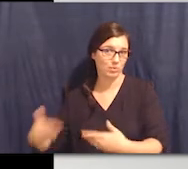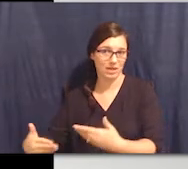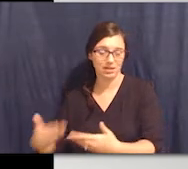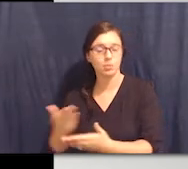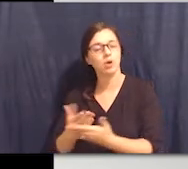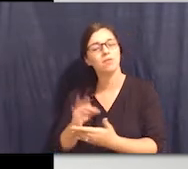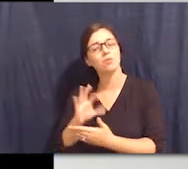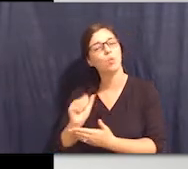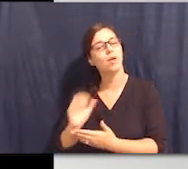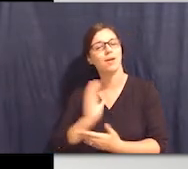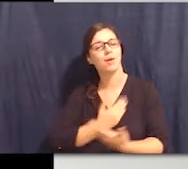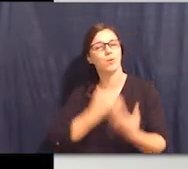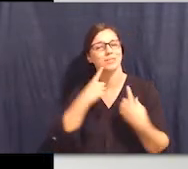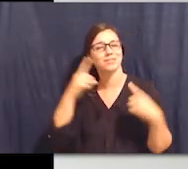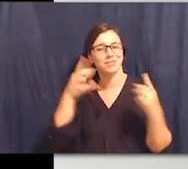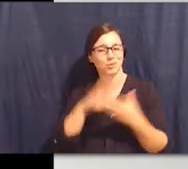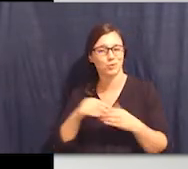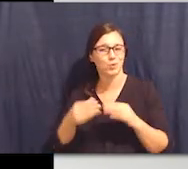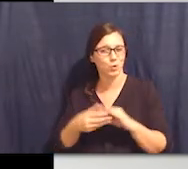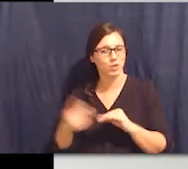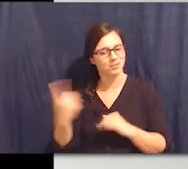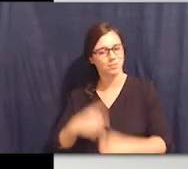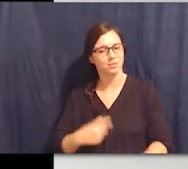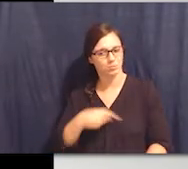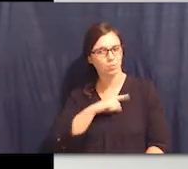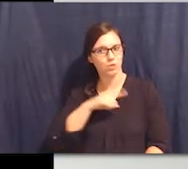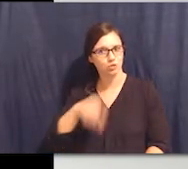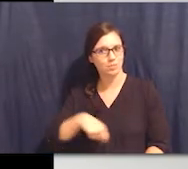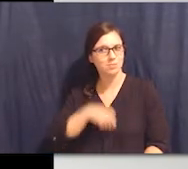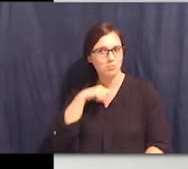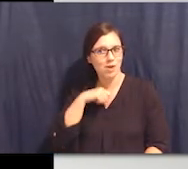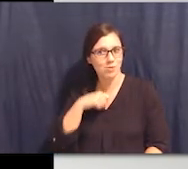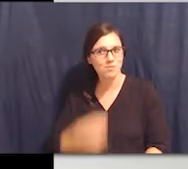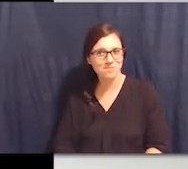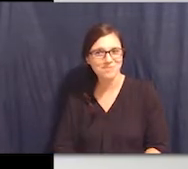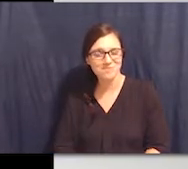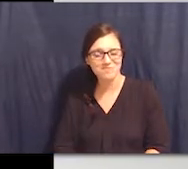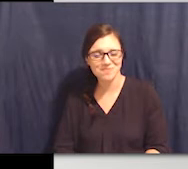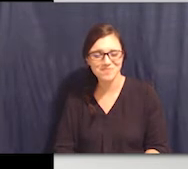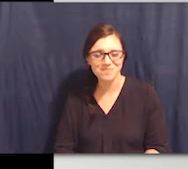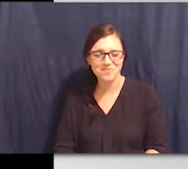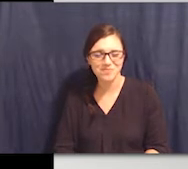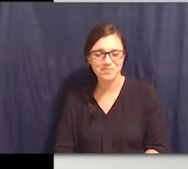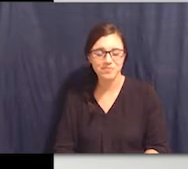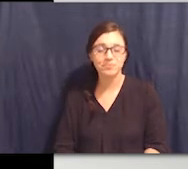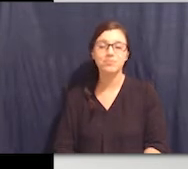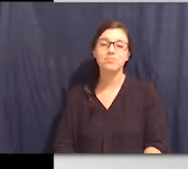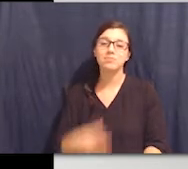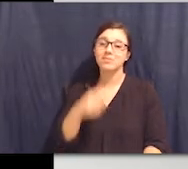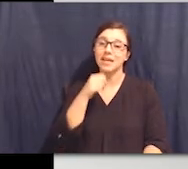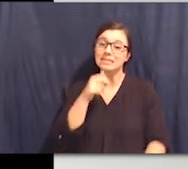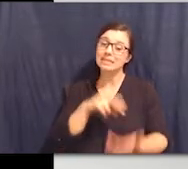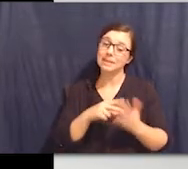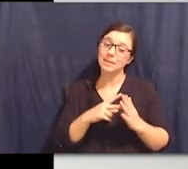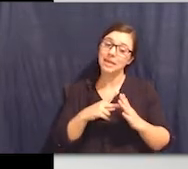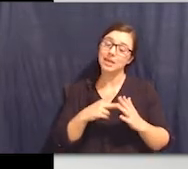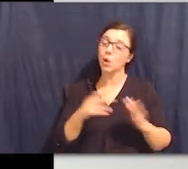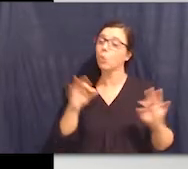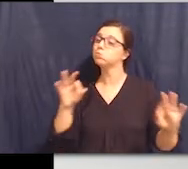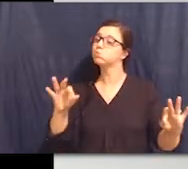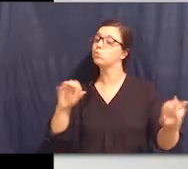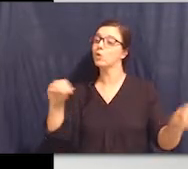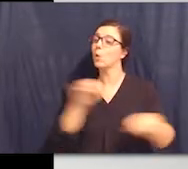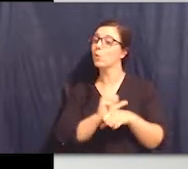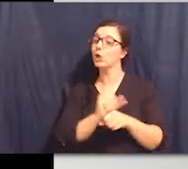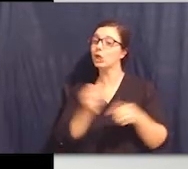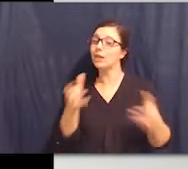Florida's success story, and something to be proud of. That doesn't mean that there's not work to do. There's some more